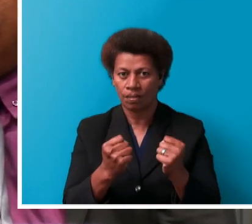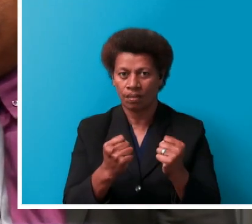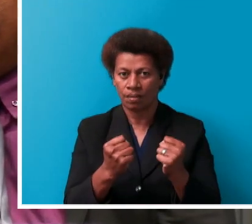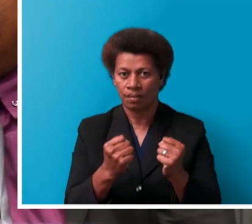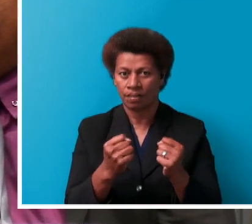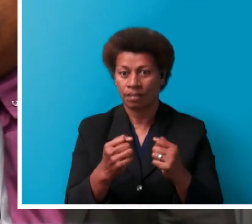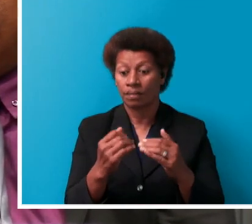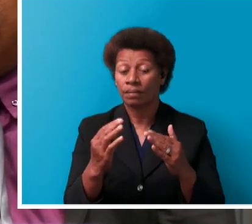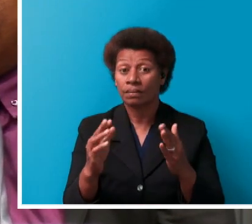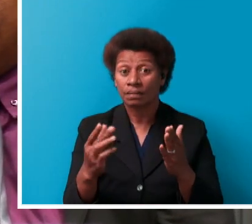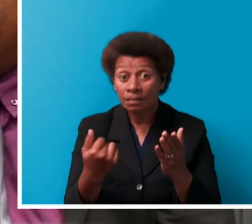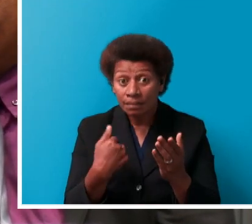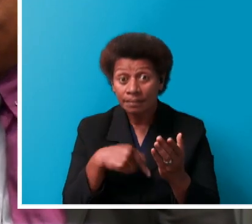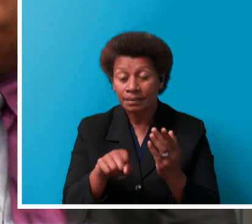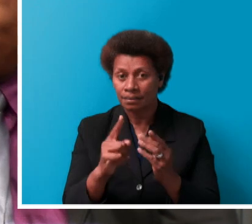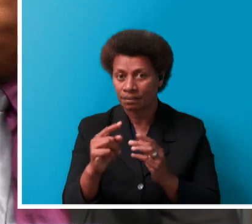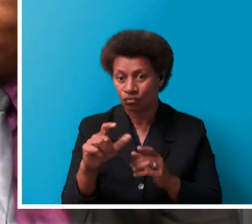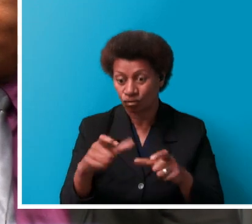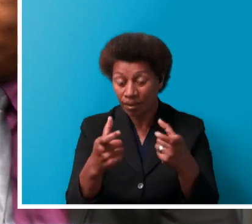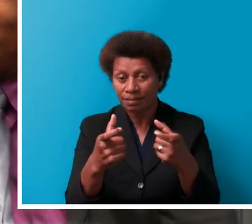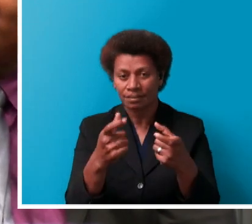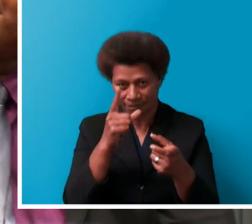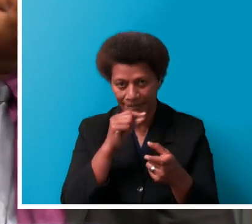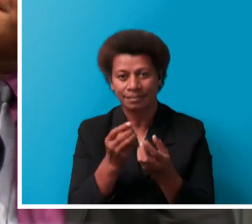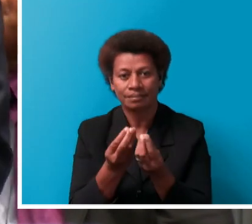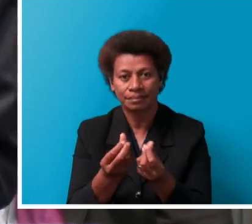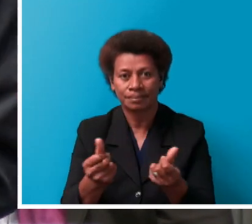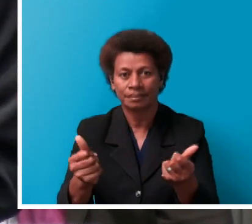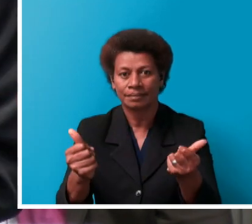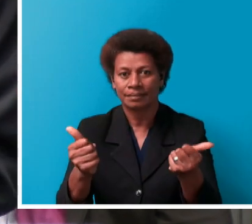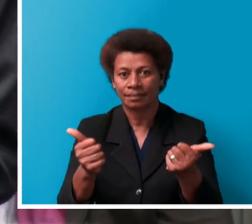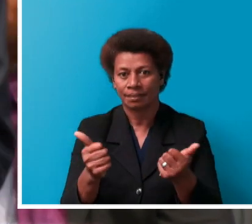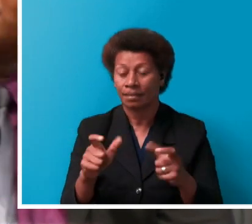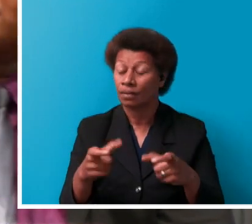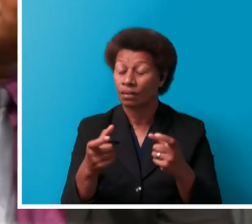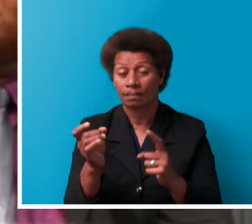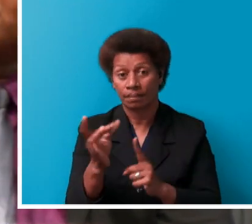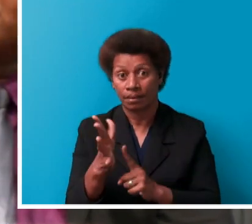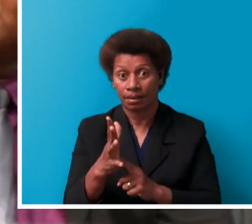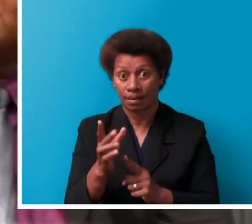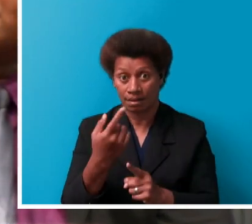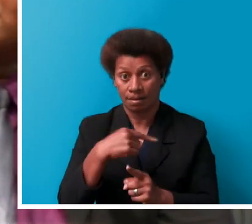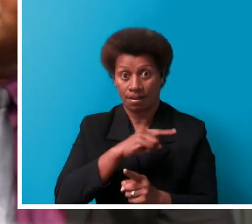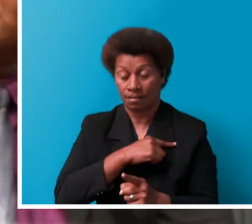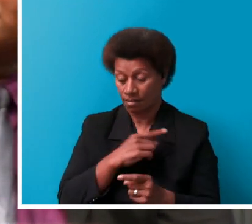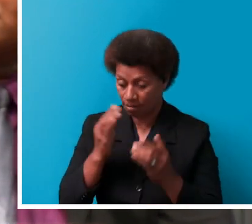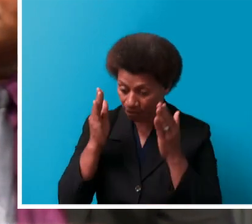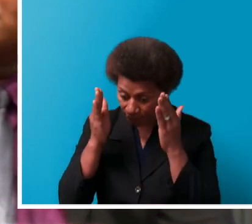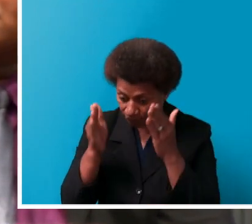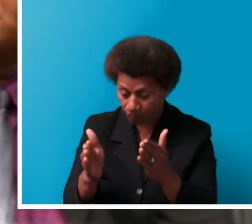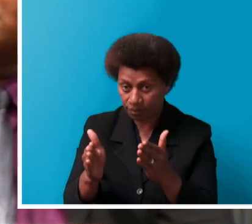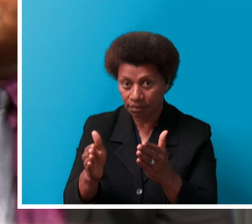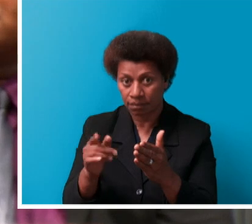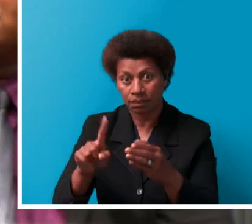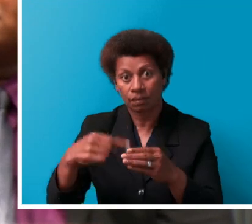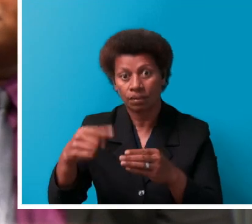the face of future challenges. It is a matter of great importance that we now shift our attention to the